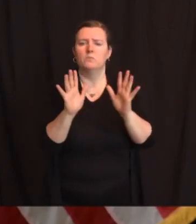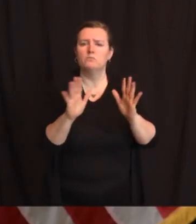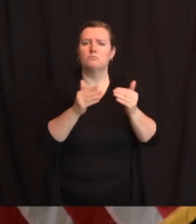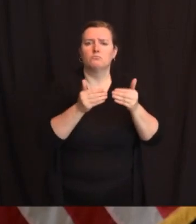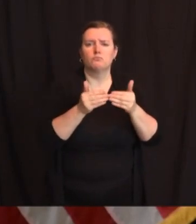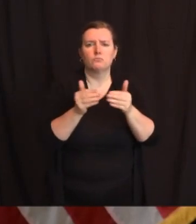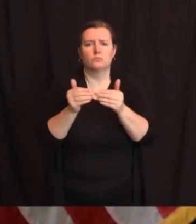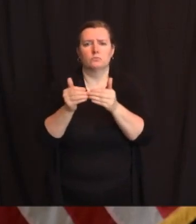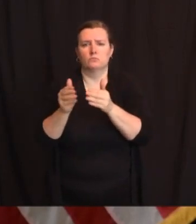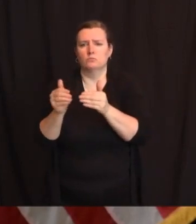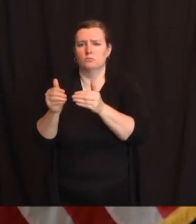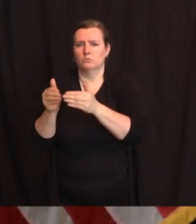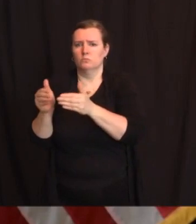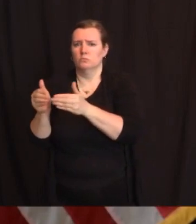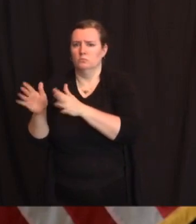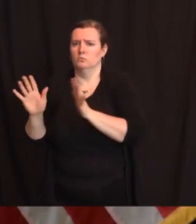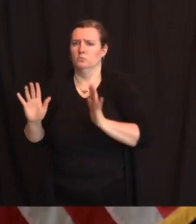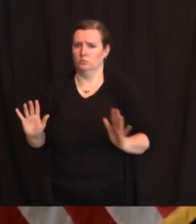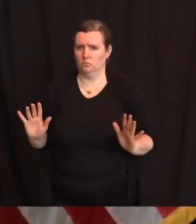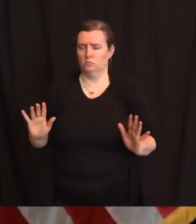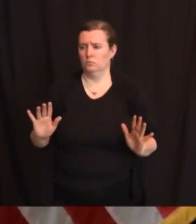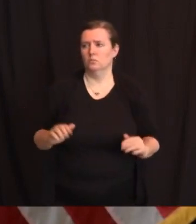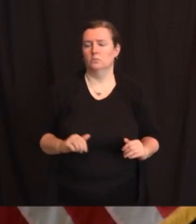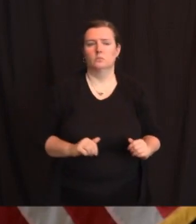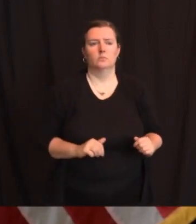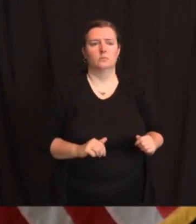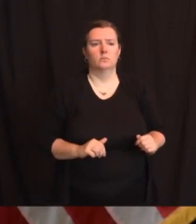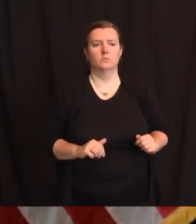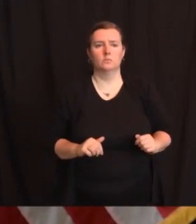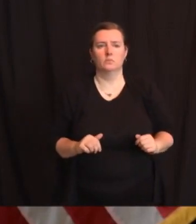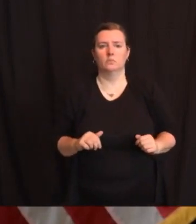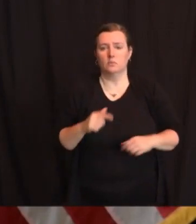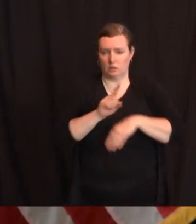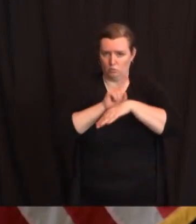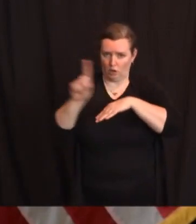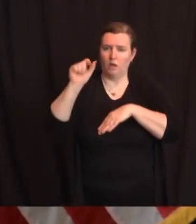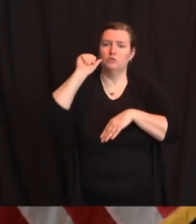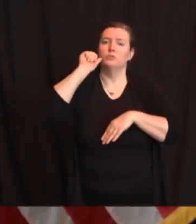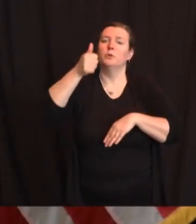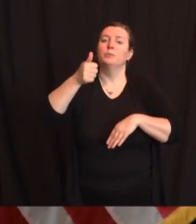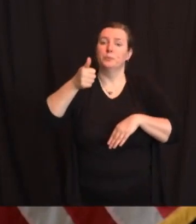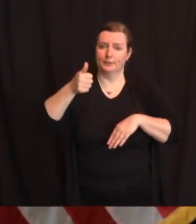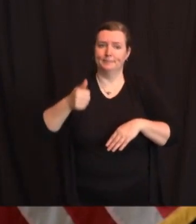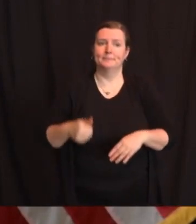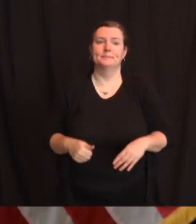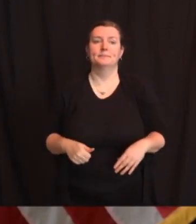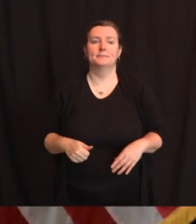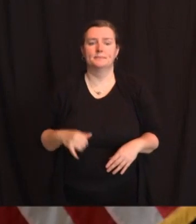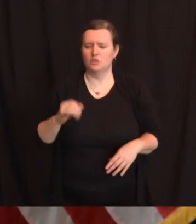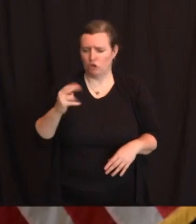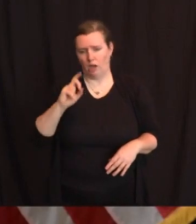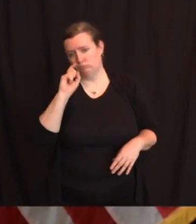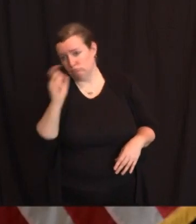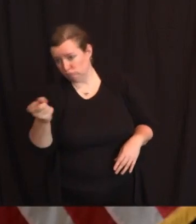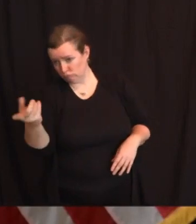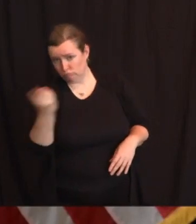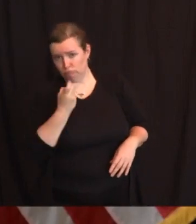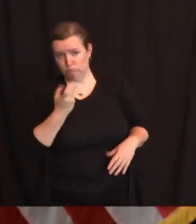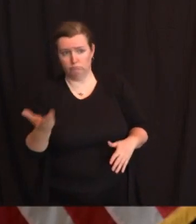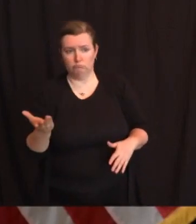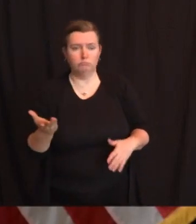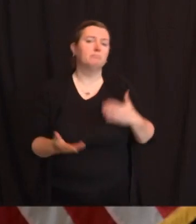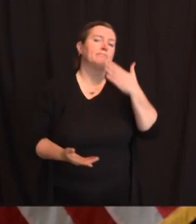days. Again, tomorrow, 1 o'clock here, unless you hear otherwise. John, welcome. Thanks. The